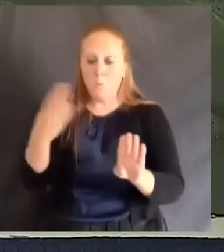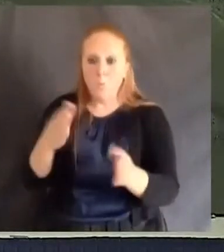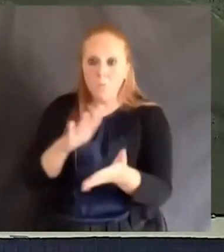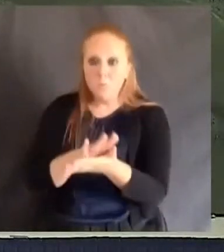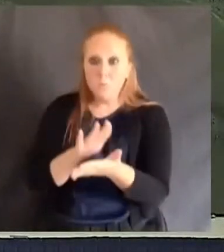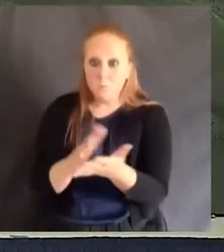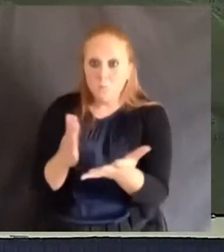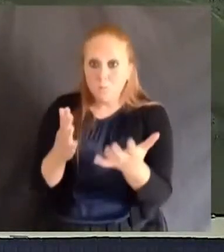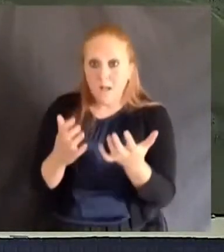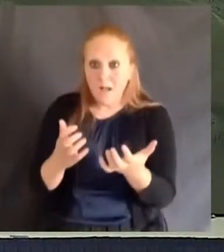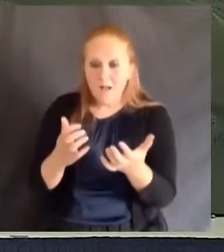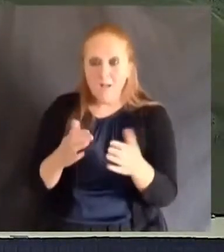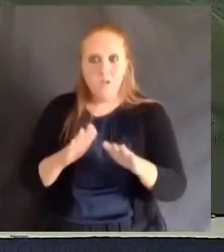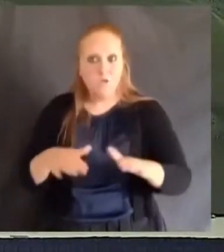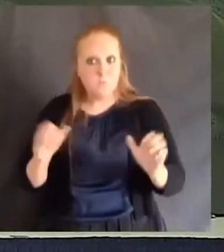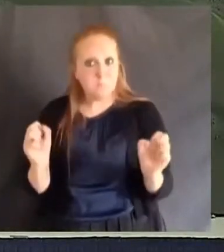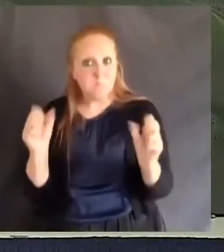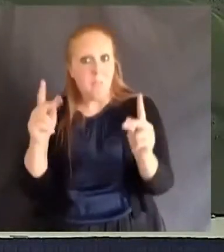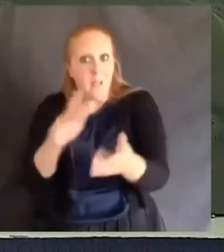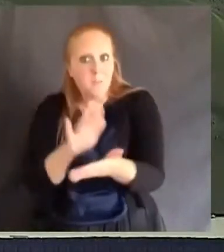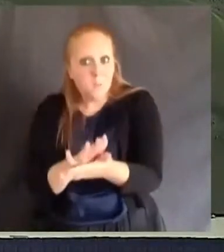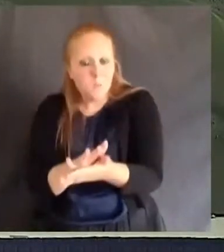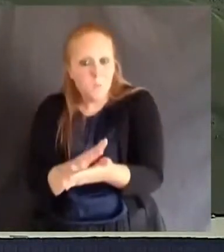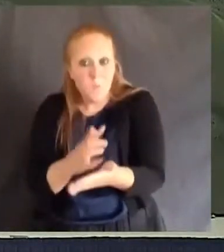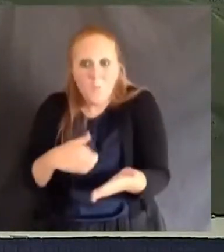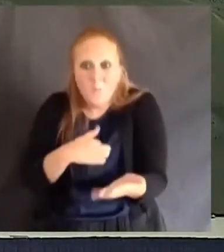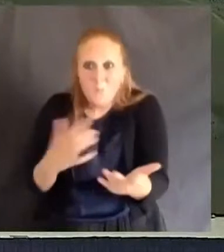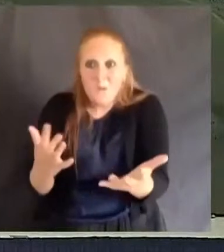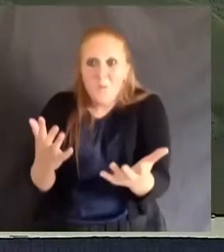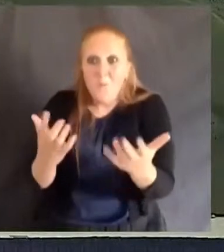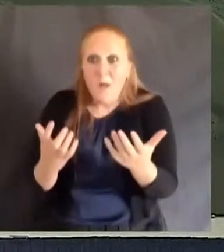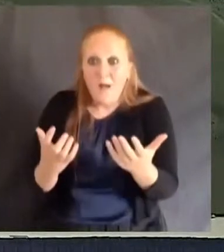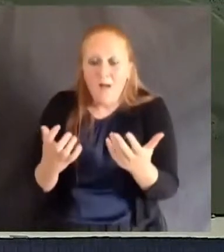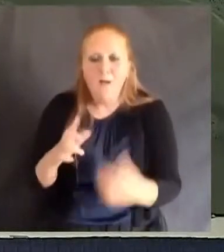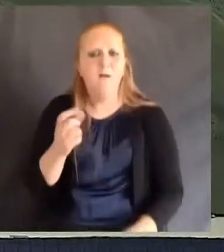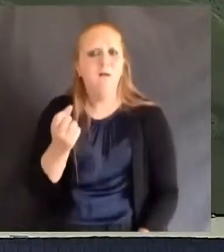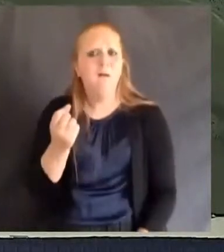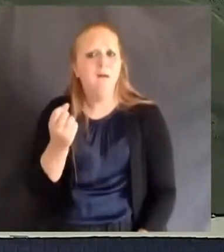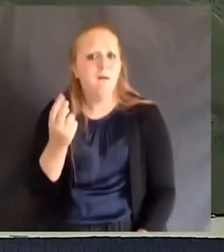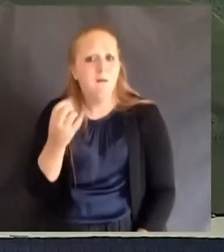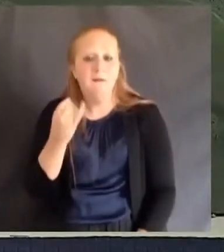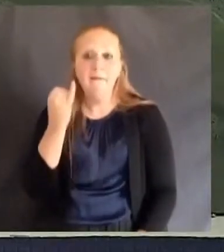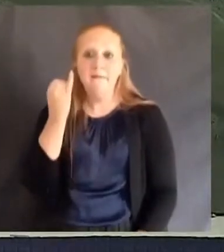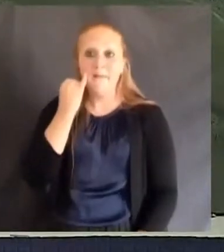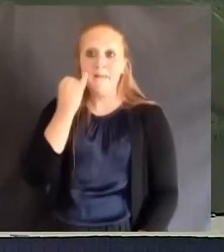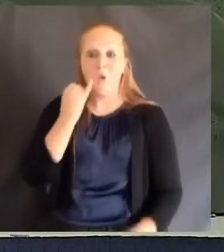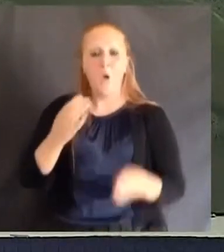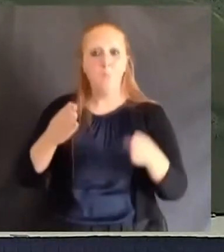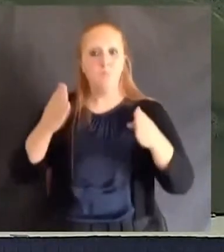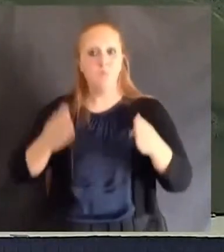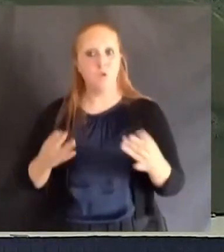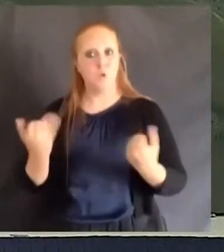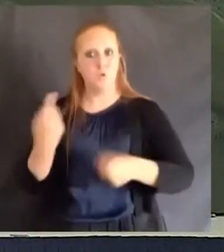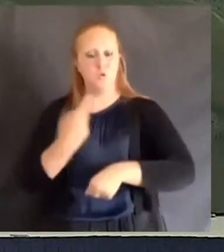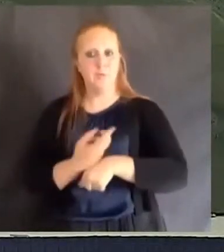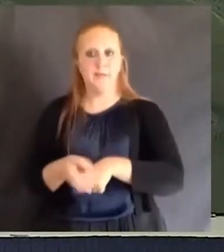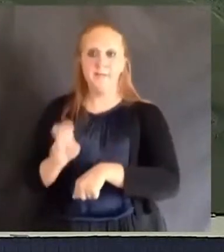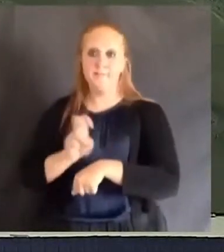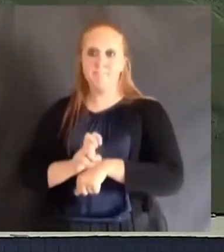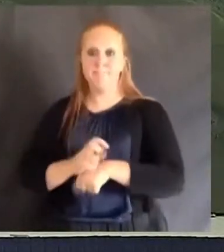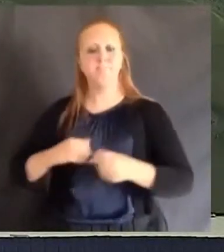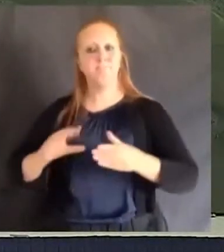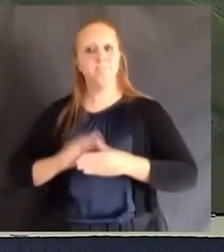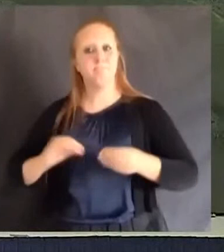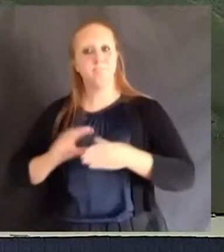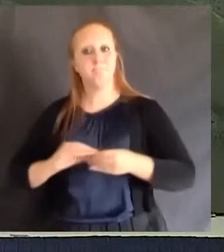children back in school. If anybody sat here today and told you that they could reopen the